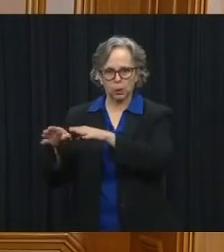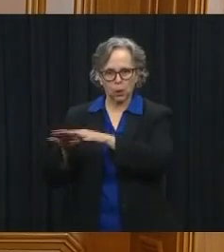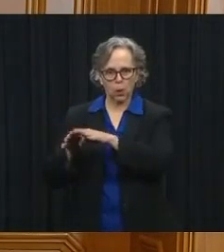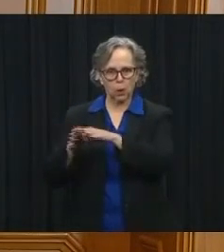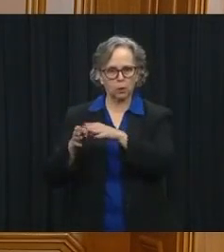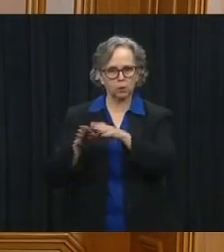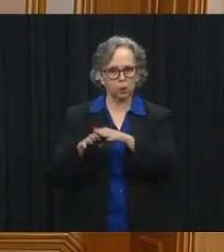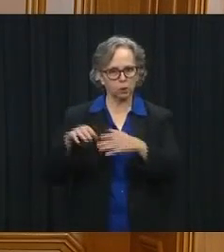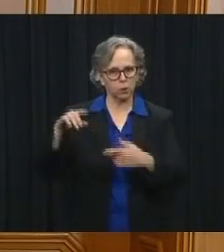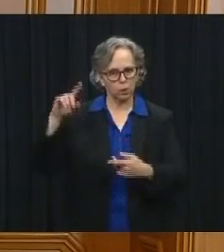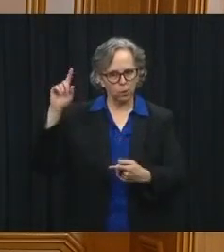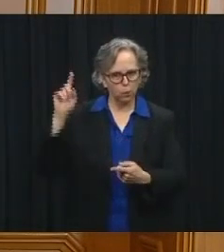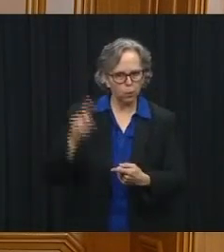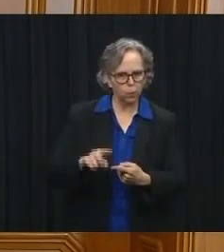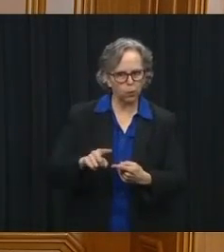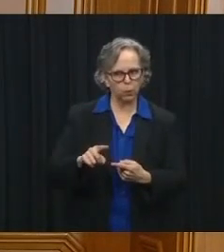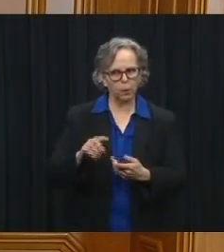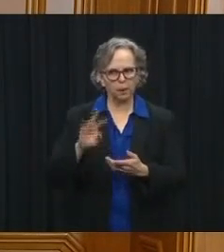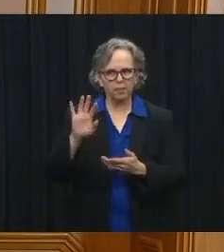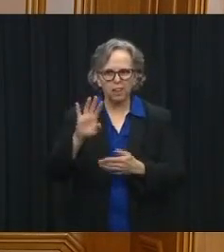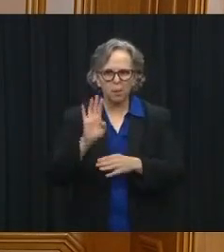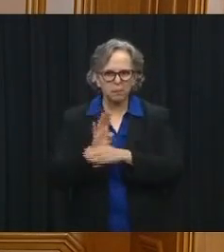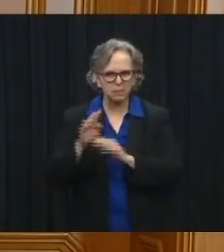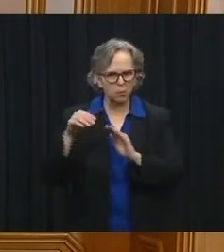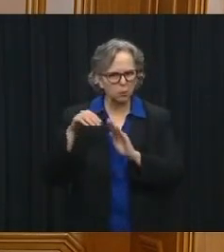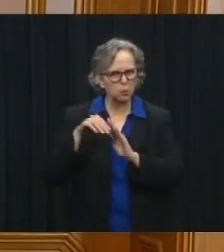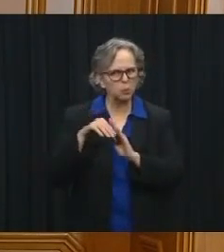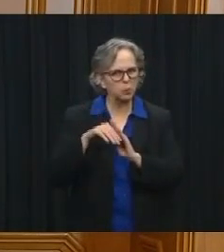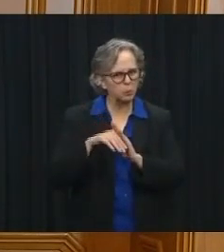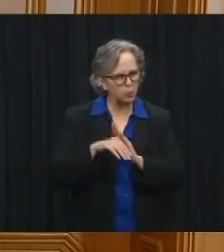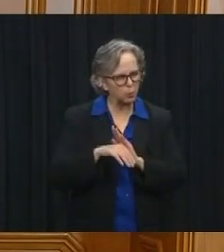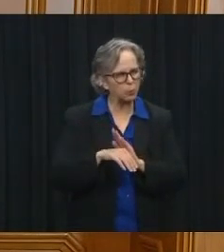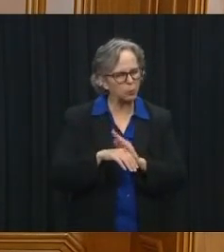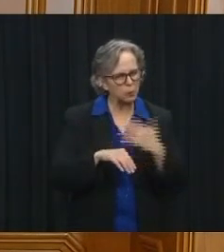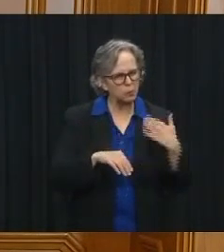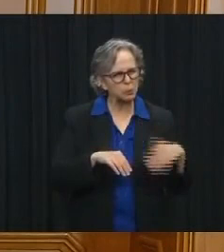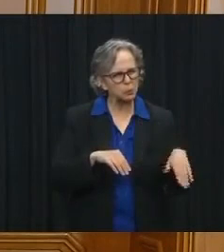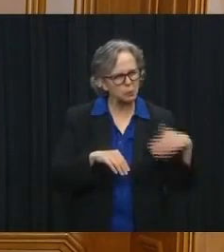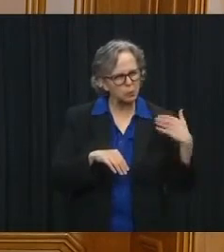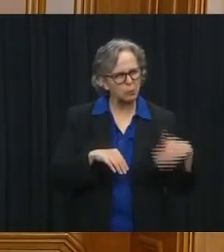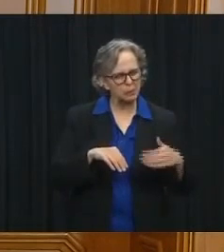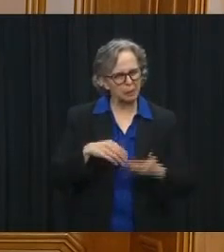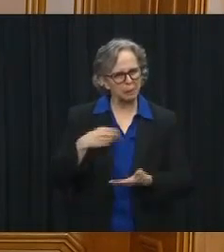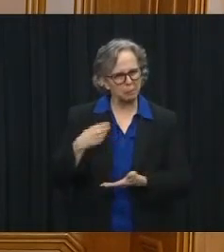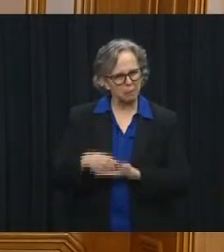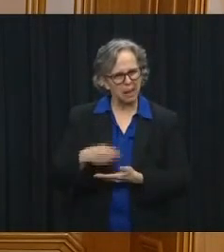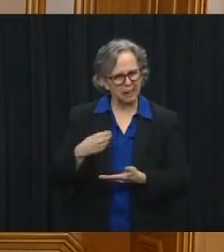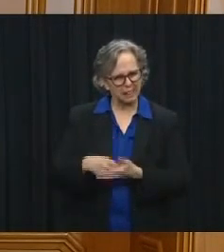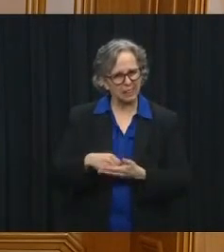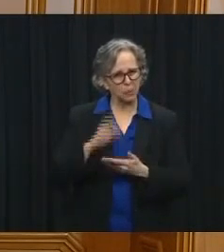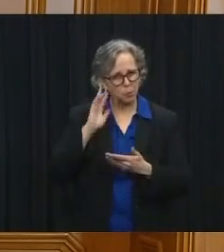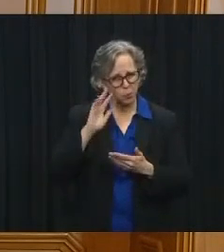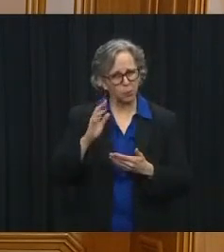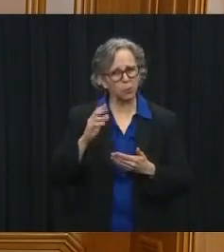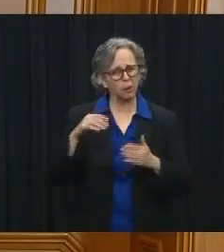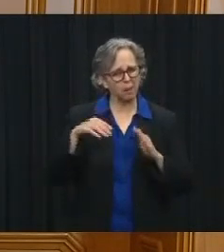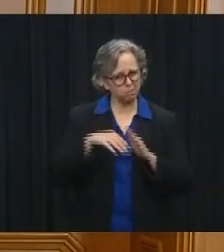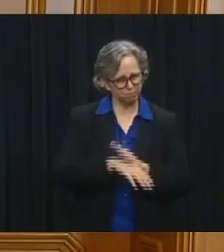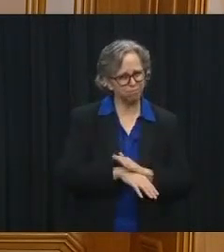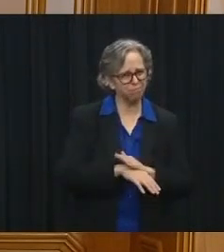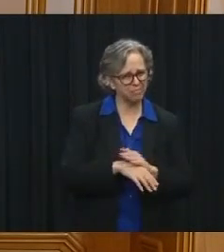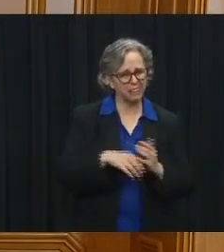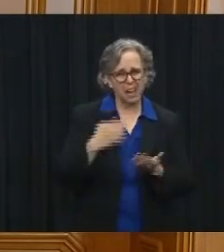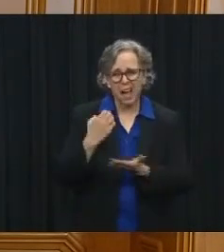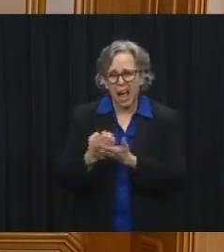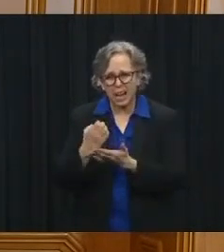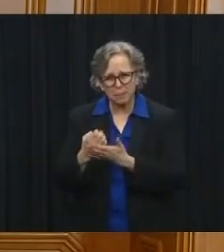of Ohio, and we knew this is certainly what would happen. One of the consequences of that, of course, is going to be that